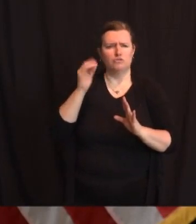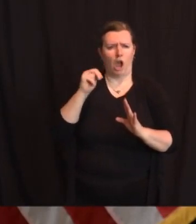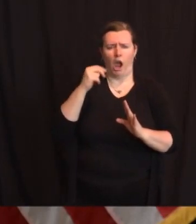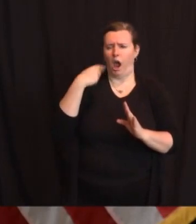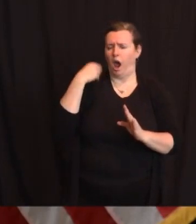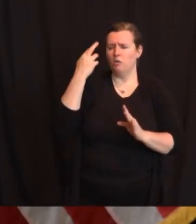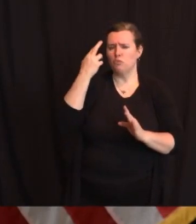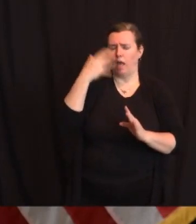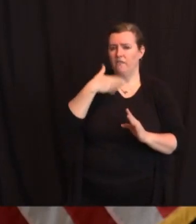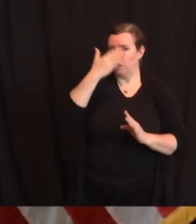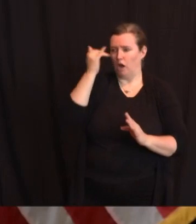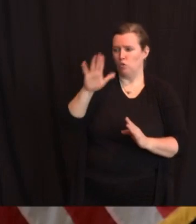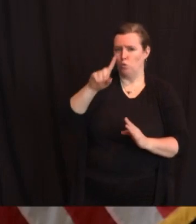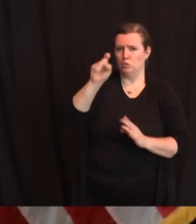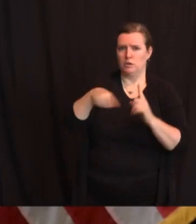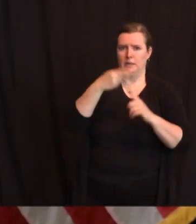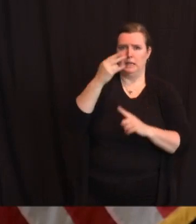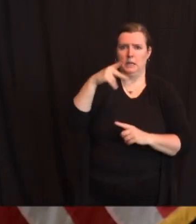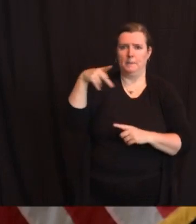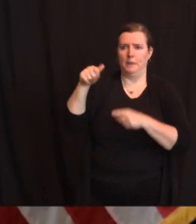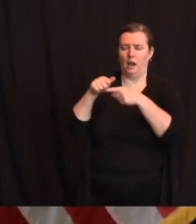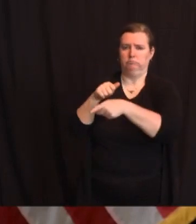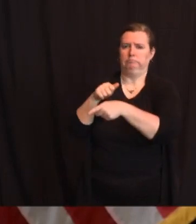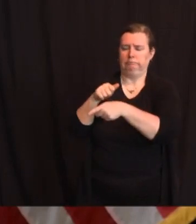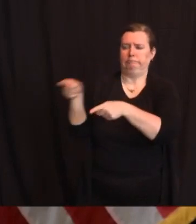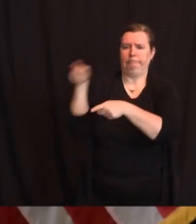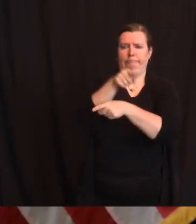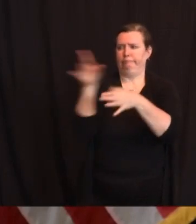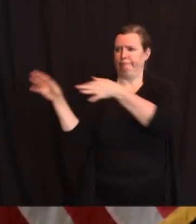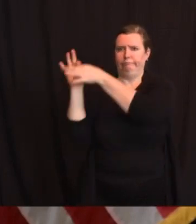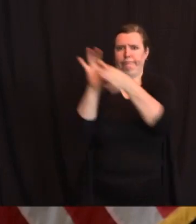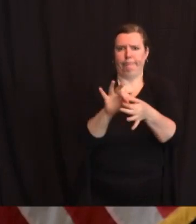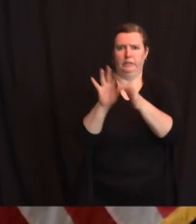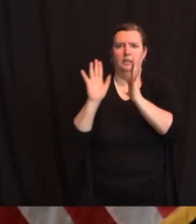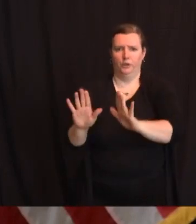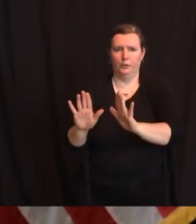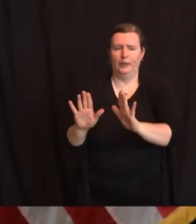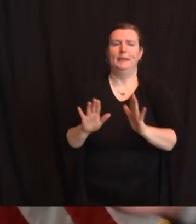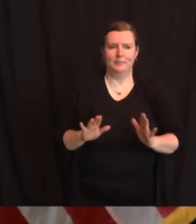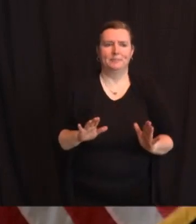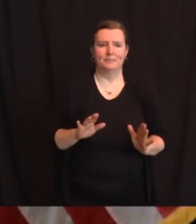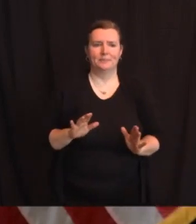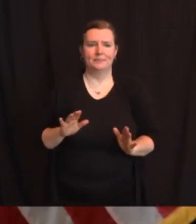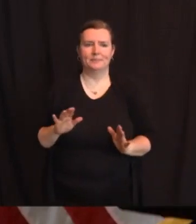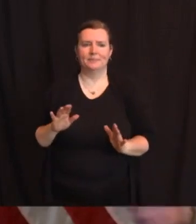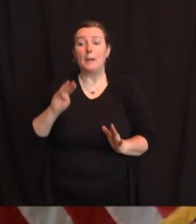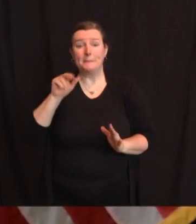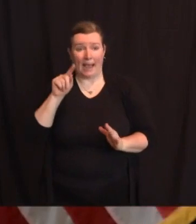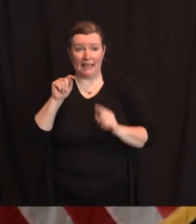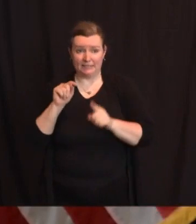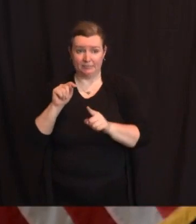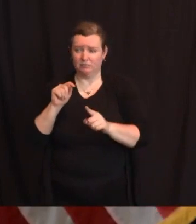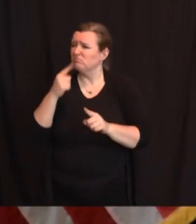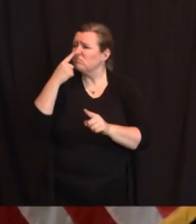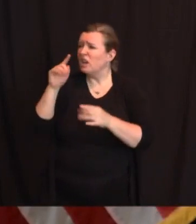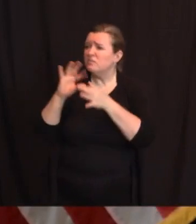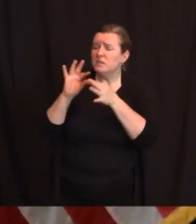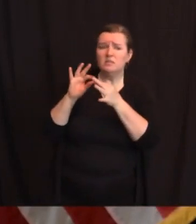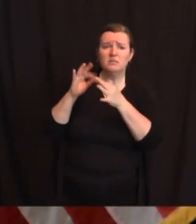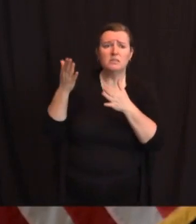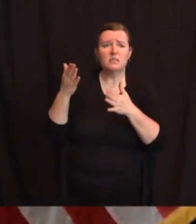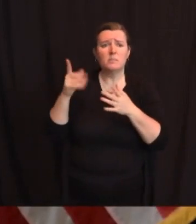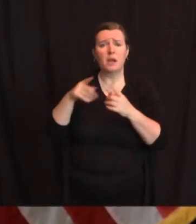one on privacy and HIPAA. Would you mind, Matt, addressing that out of the blocks in terms of, and Judy, anything you want to add? But I realized I forgot to answer